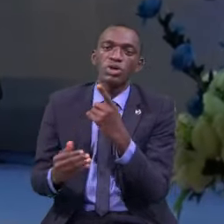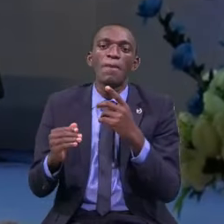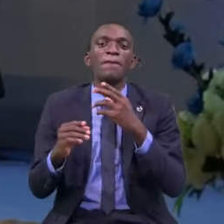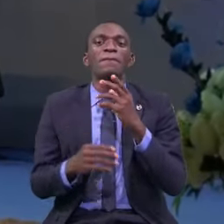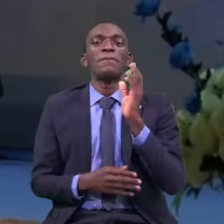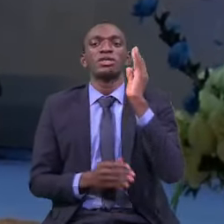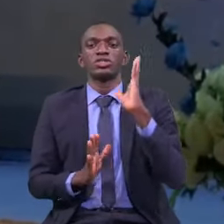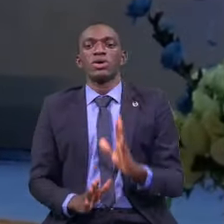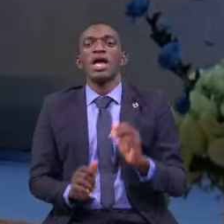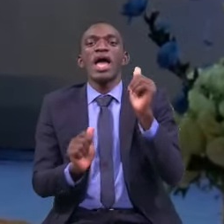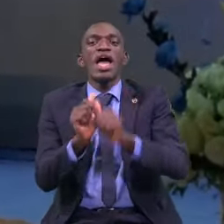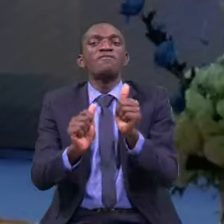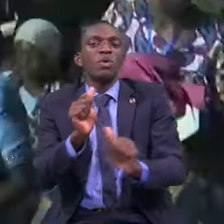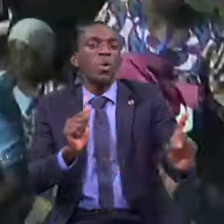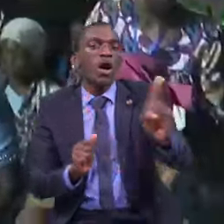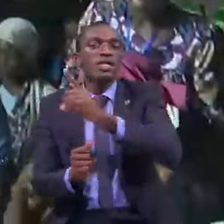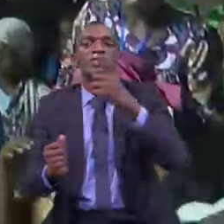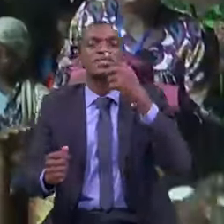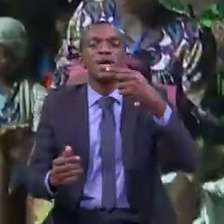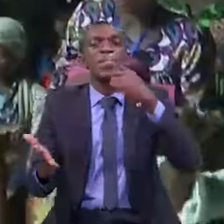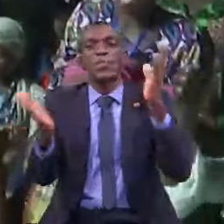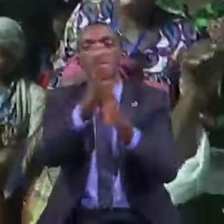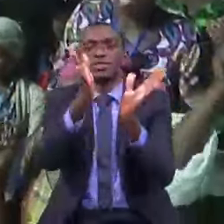Everybody say praise the Lord.